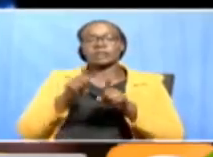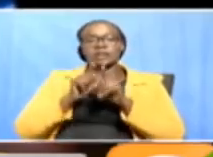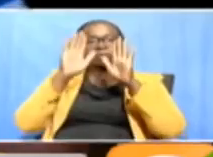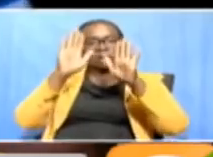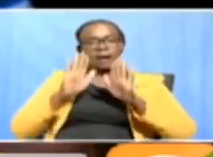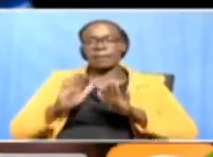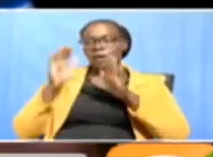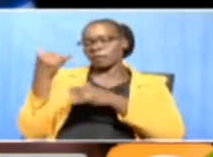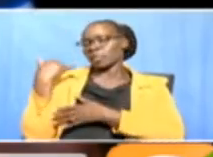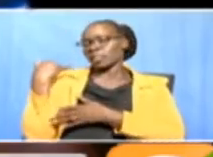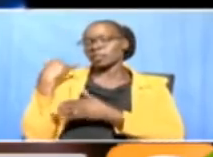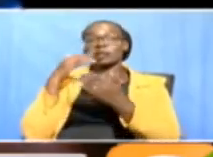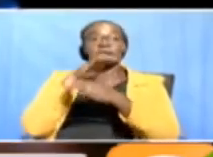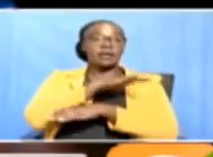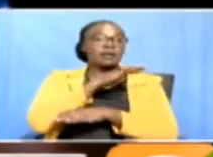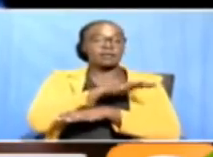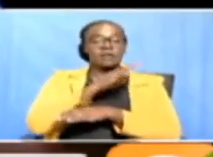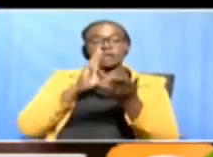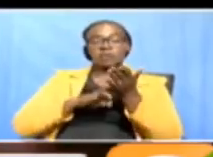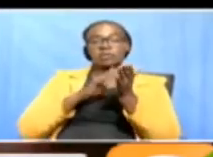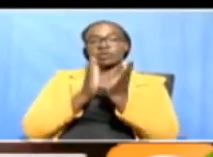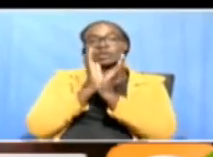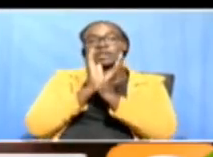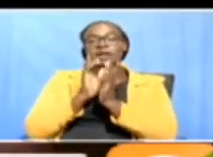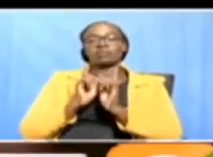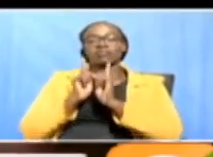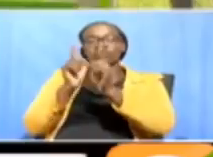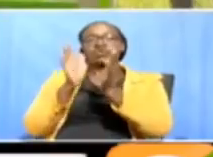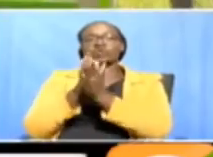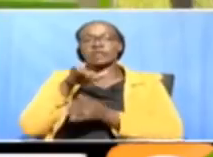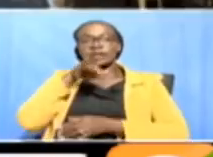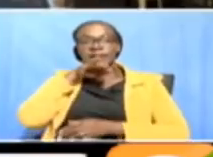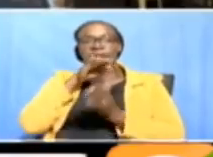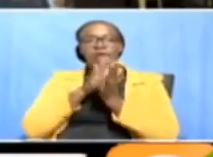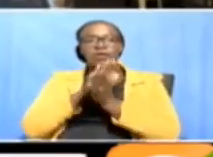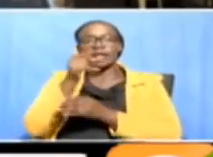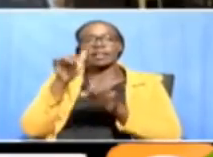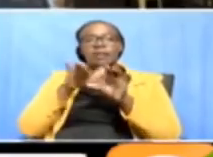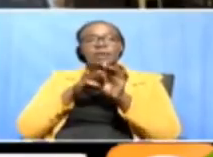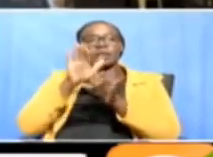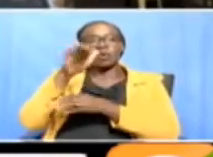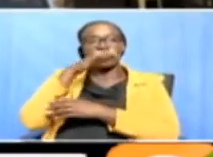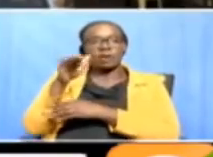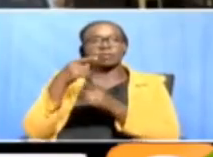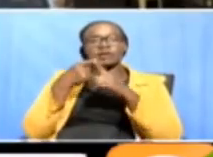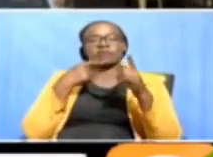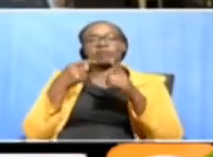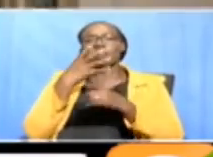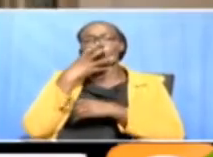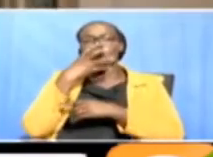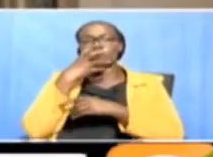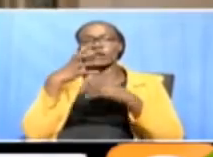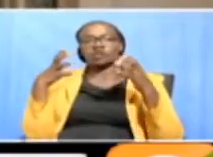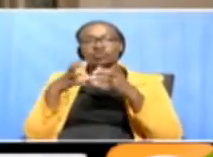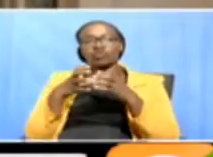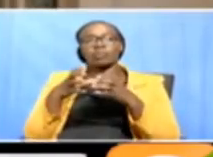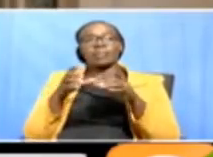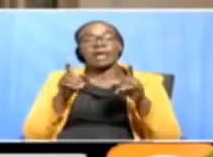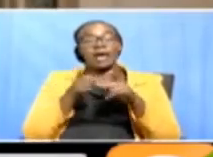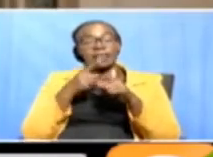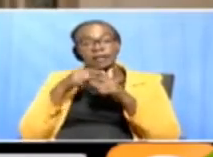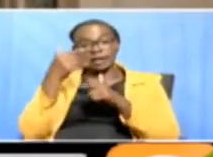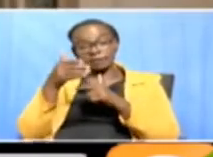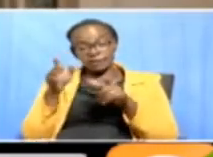last evening at the Migori Stadium, accompanied by Raila Odinga and a host of members of parliament from the Orange Party. And thereafter, in the